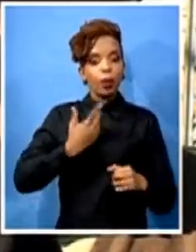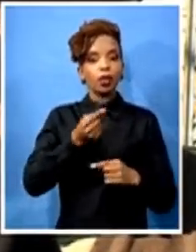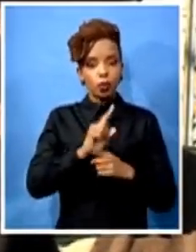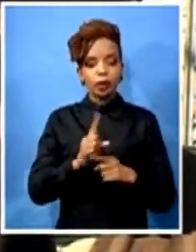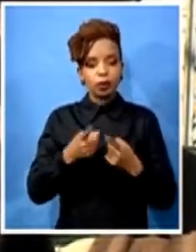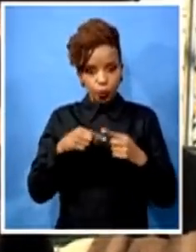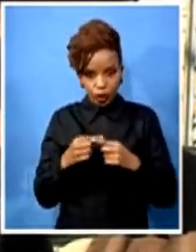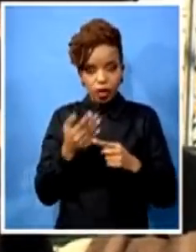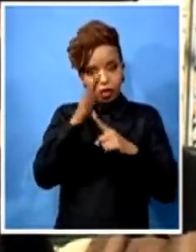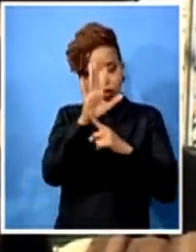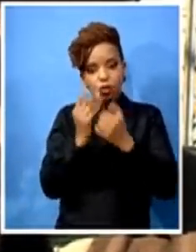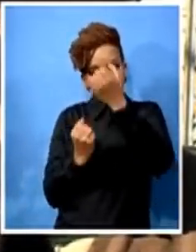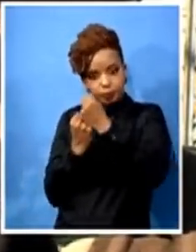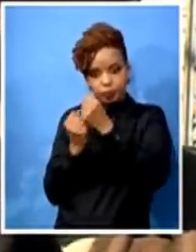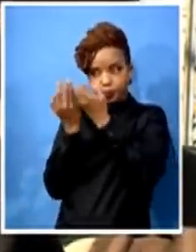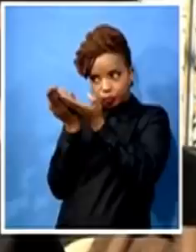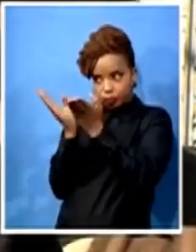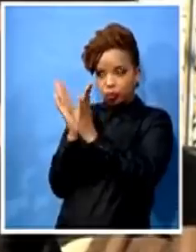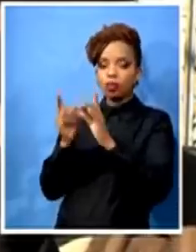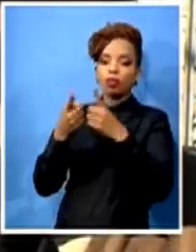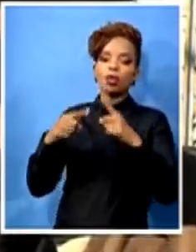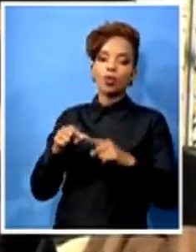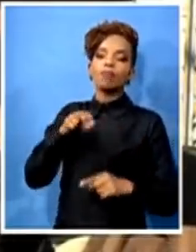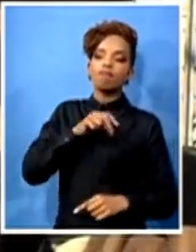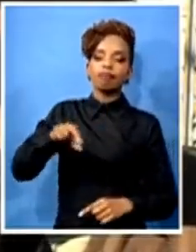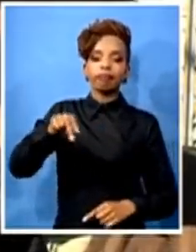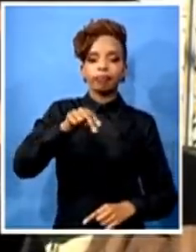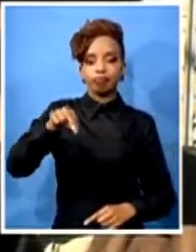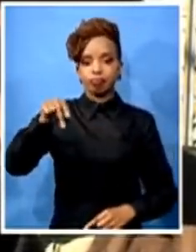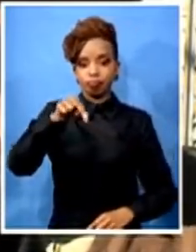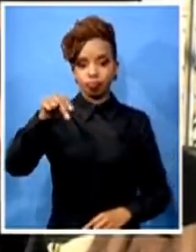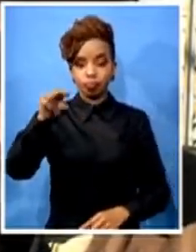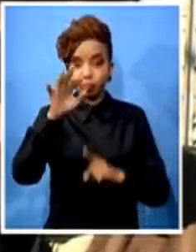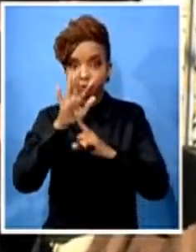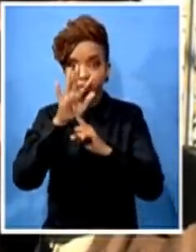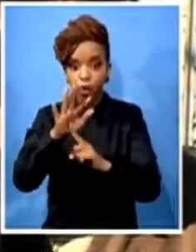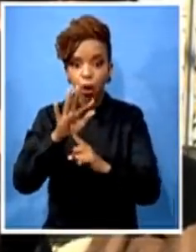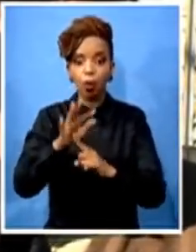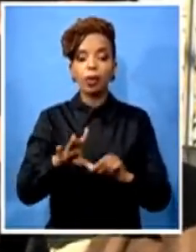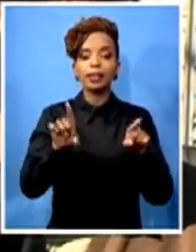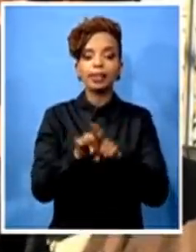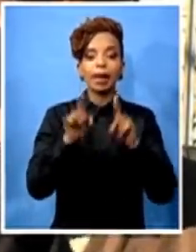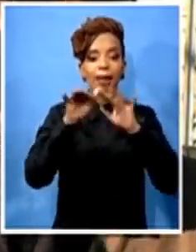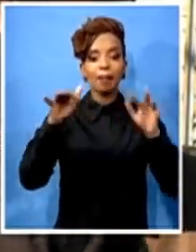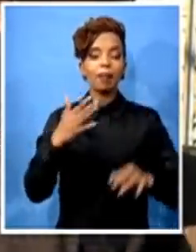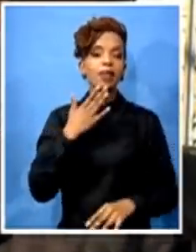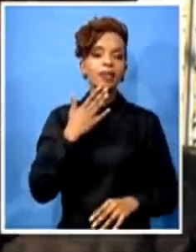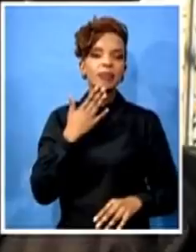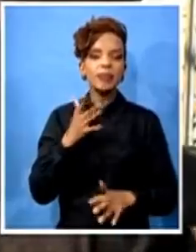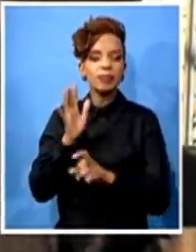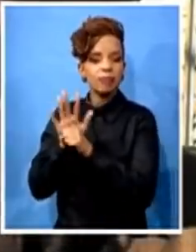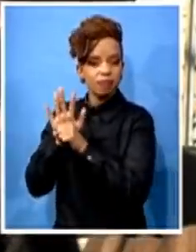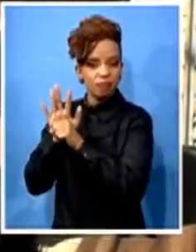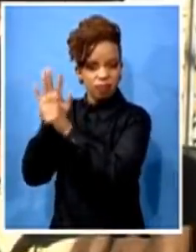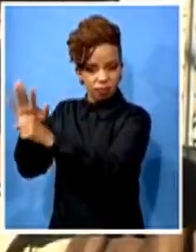walk to highlight and also to keep on putting pressure to the government of Emmerson Mnangagwa, who is